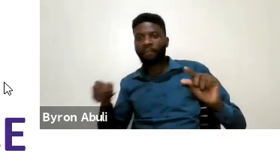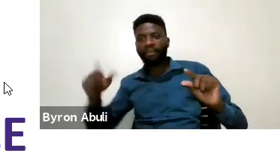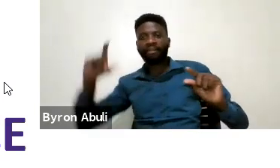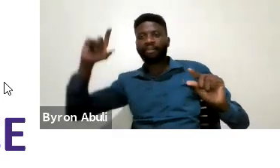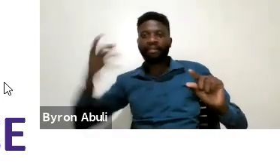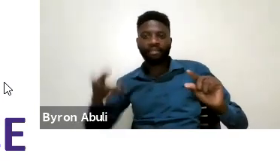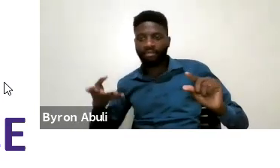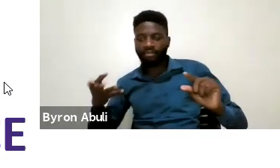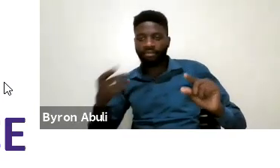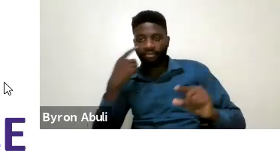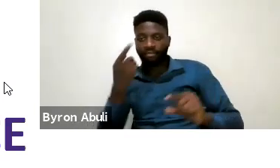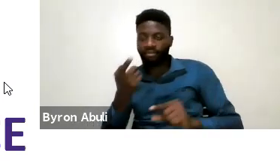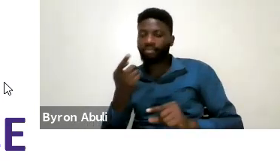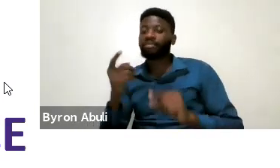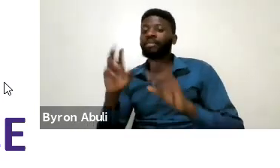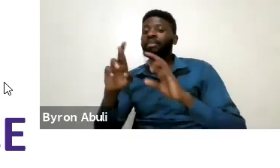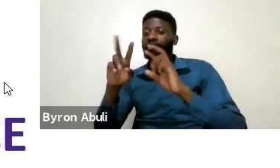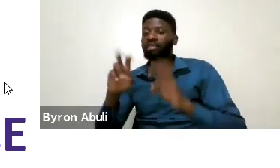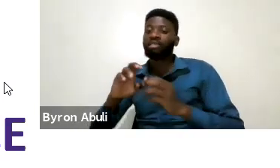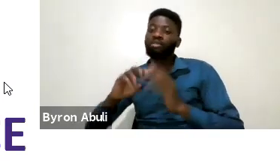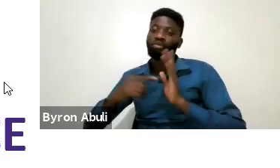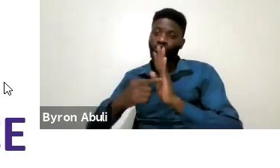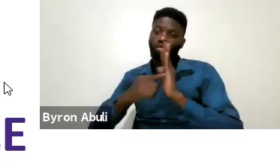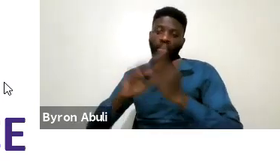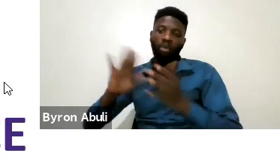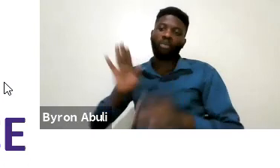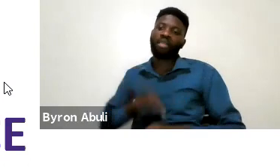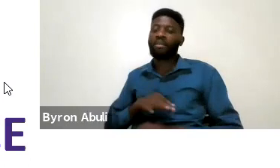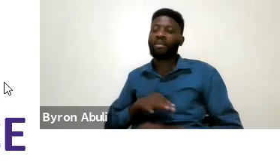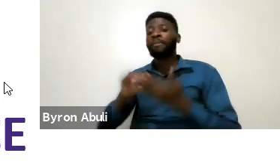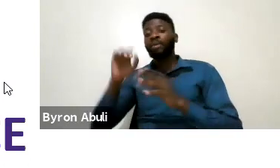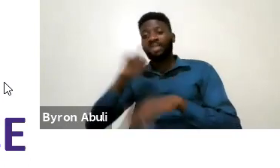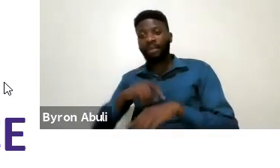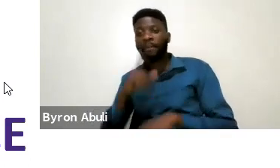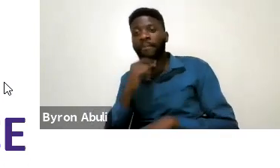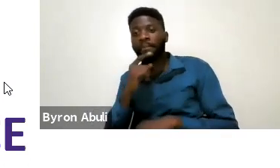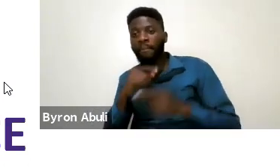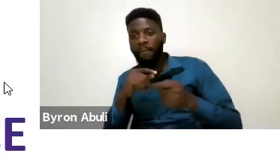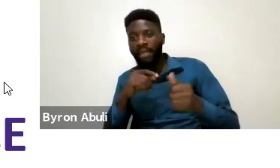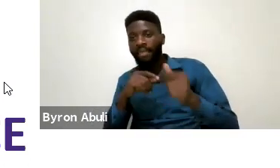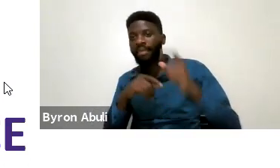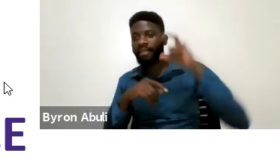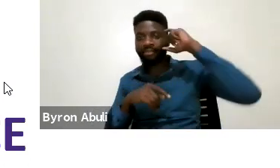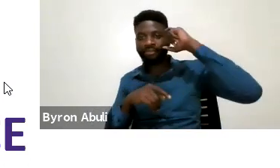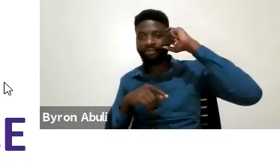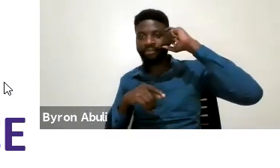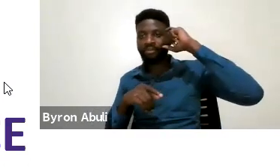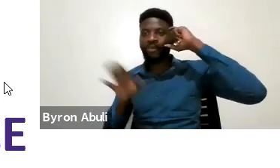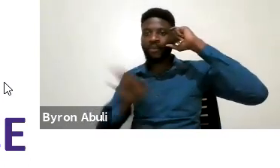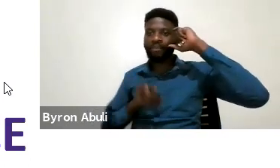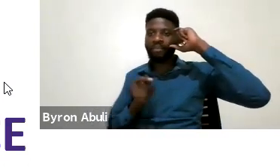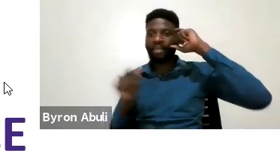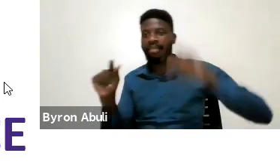and research has shown that in a lot of instances, you'll find a man being paid more than a woman, and yet they are doing